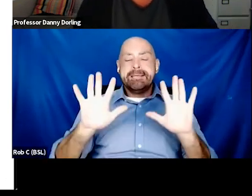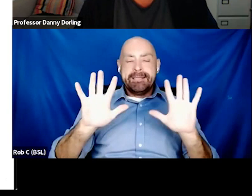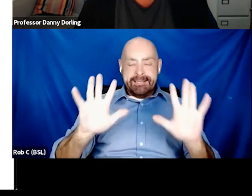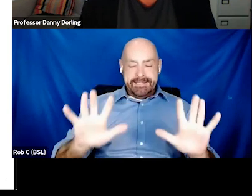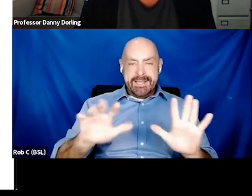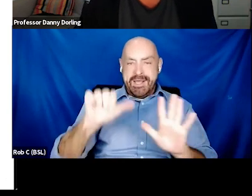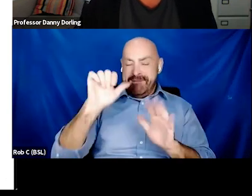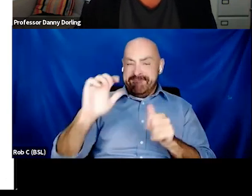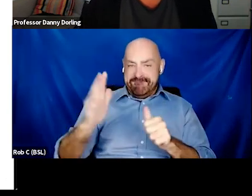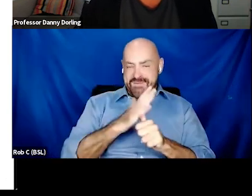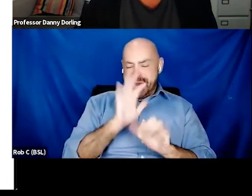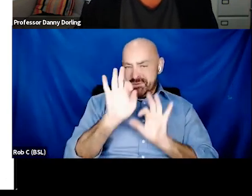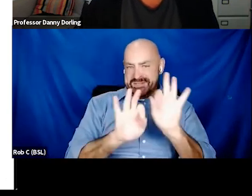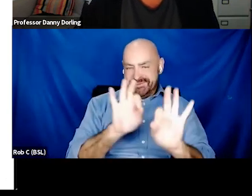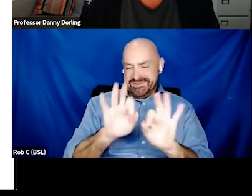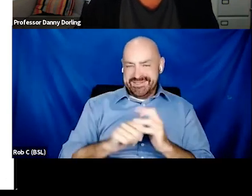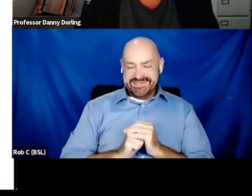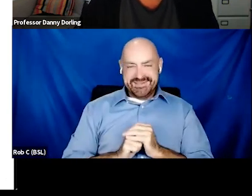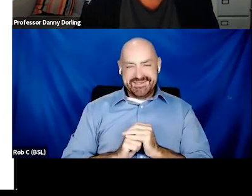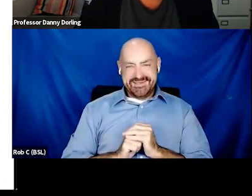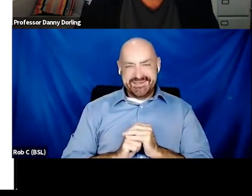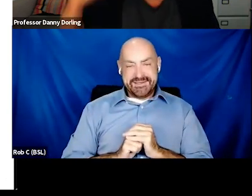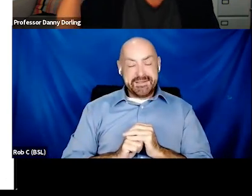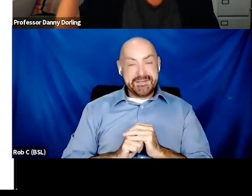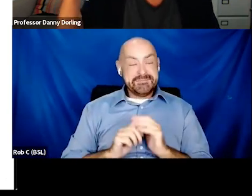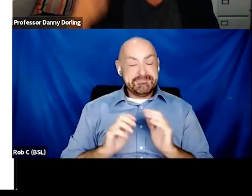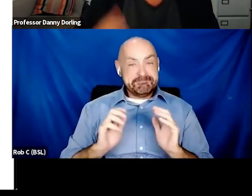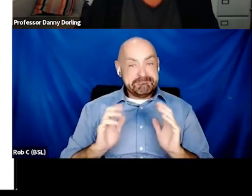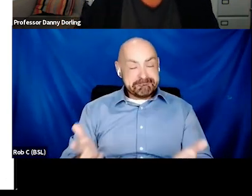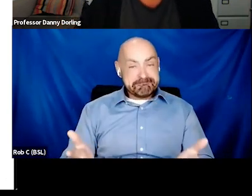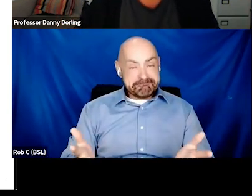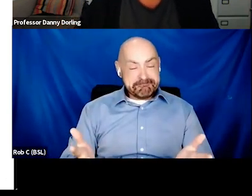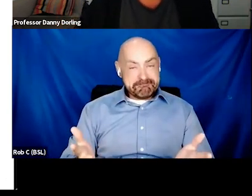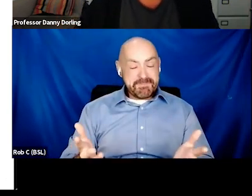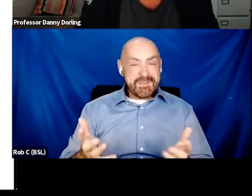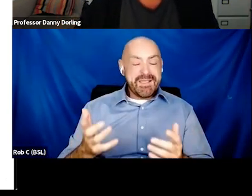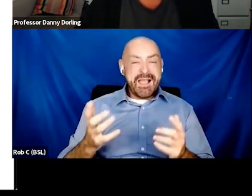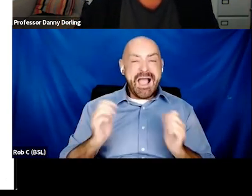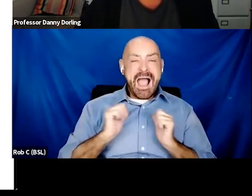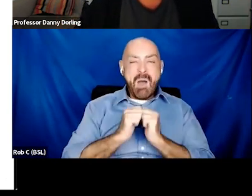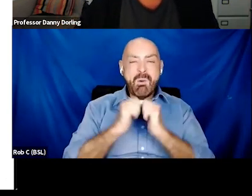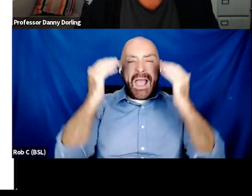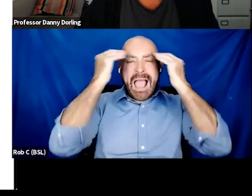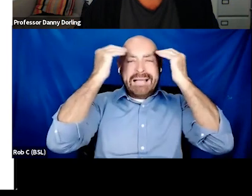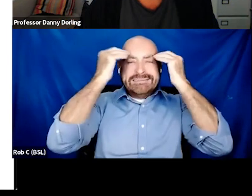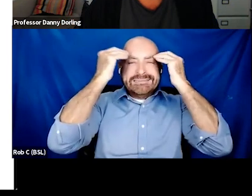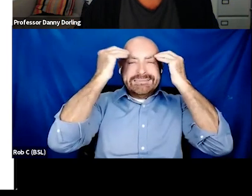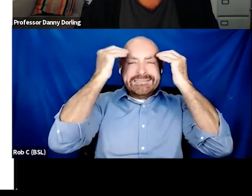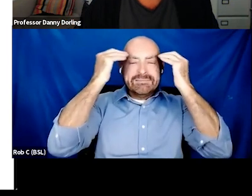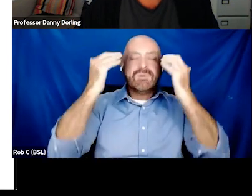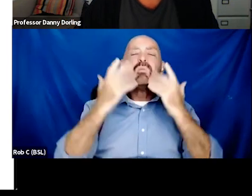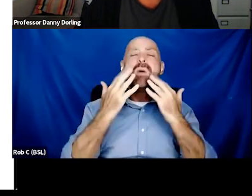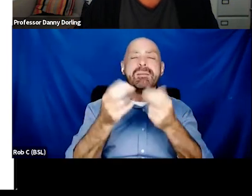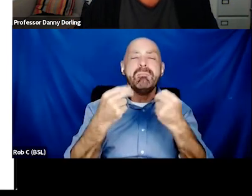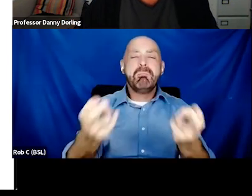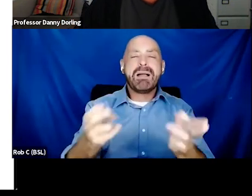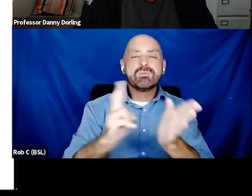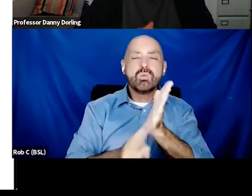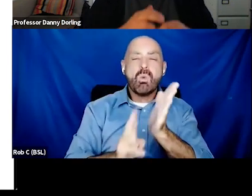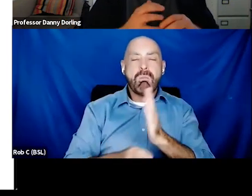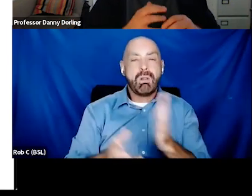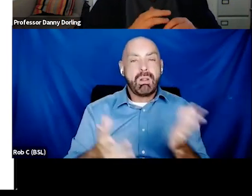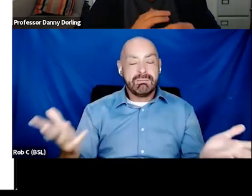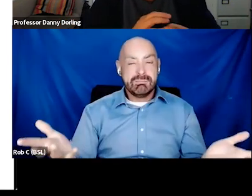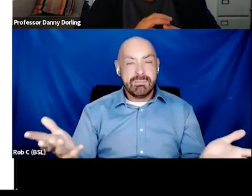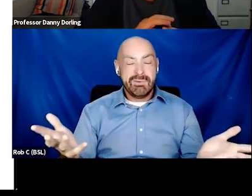with, which is, when in our heads will we return to normal? So how happy,